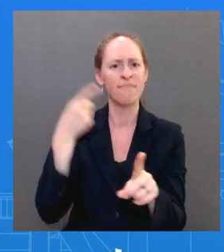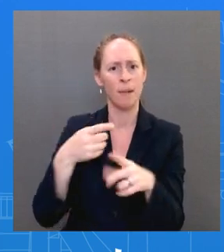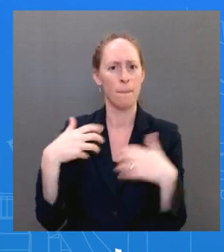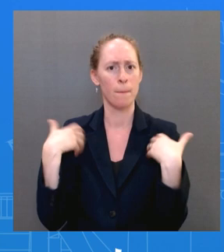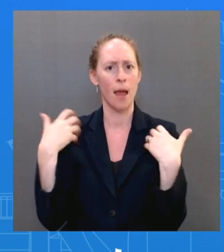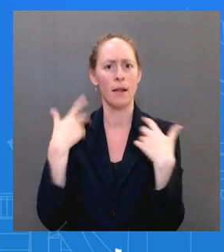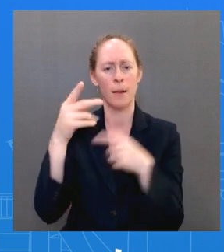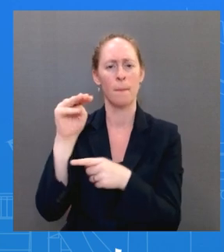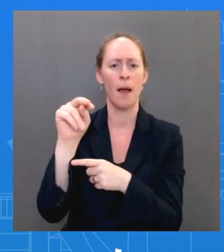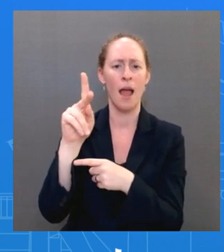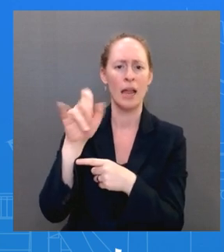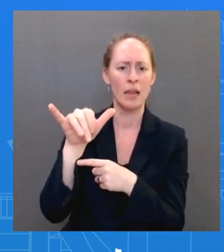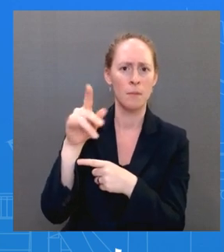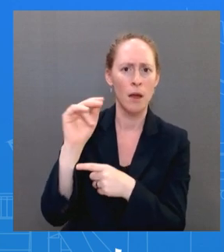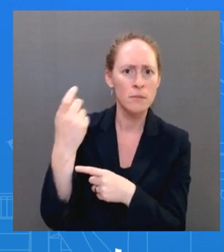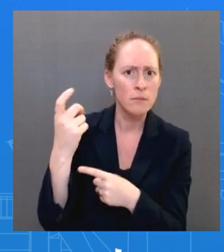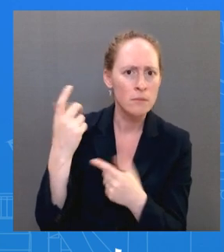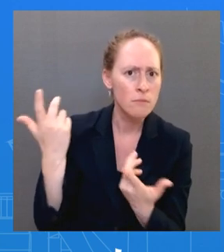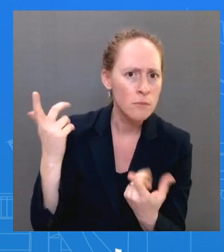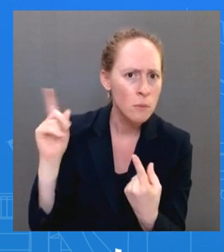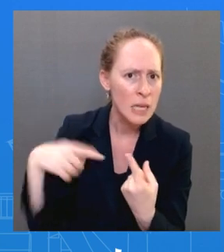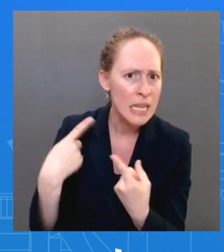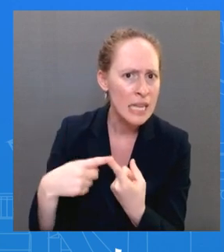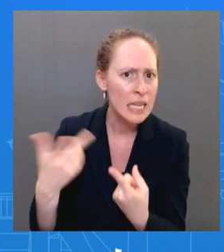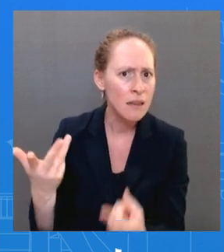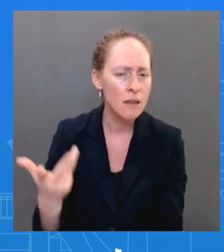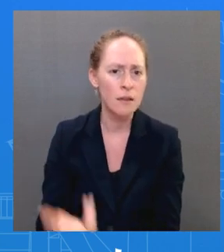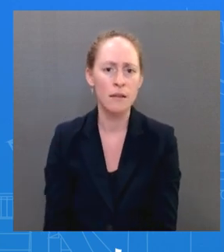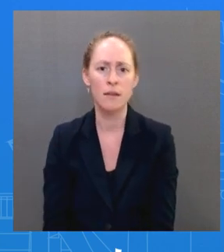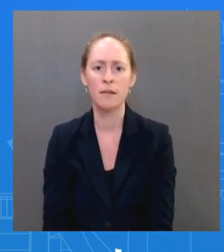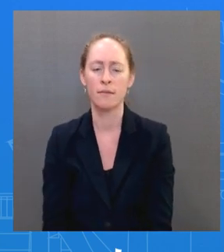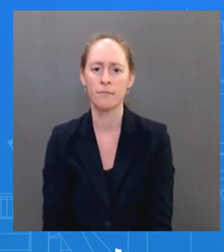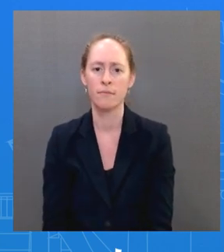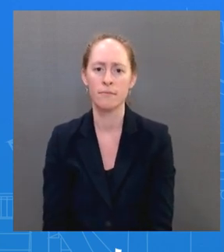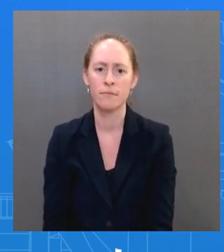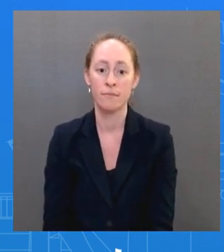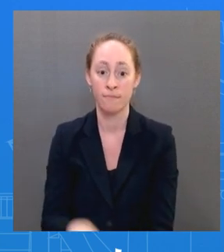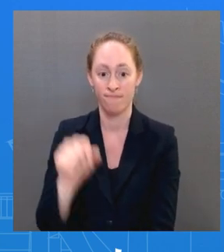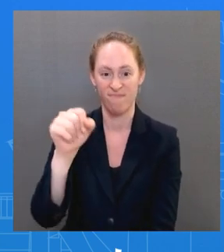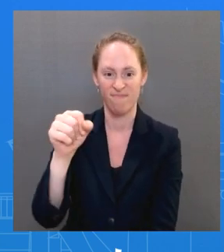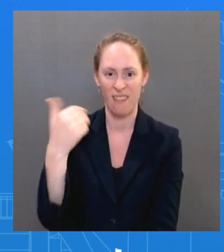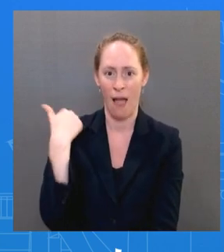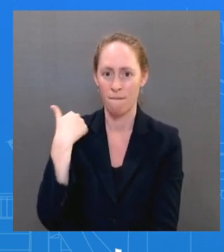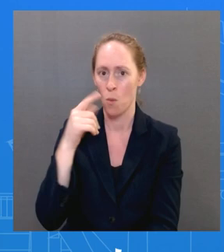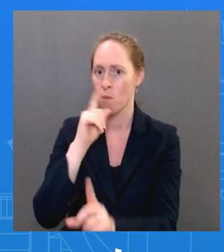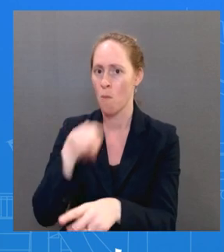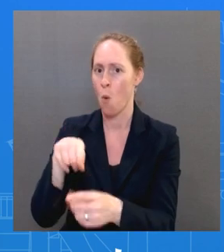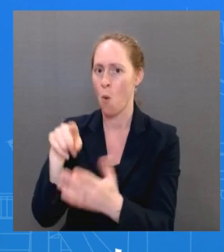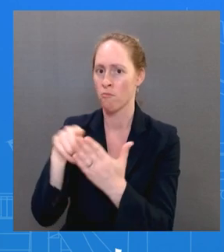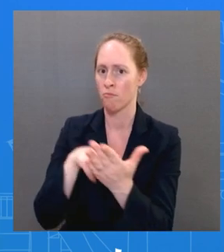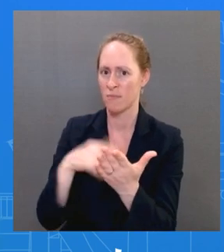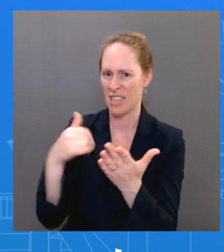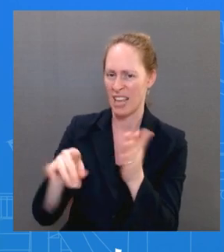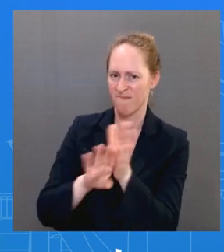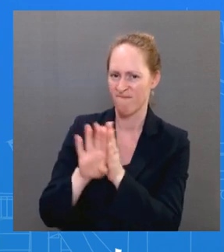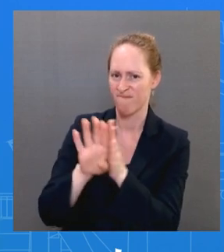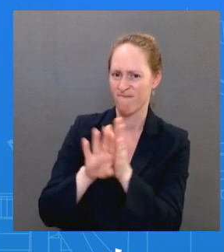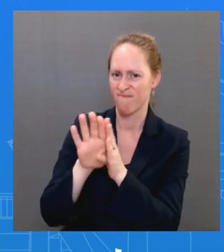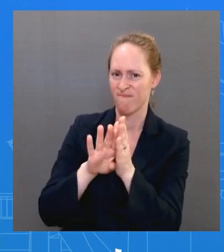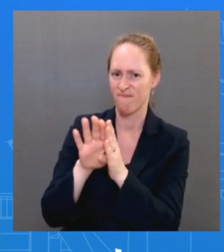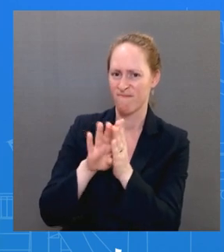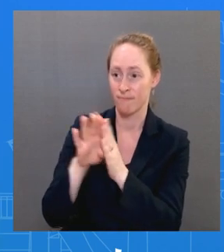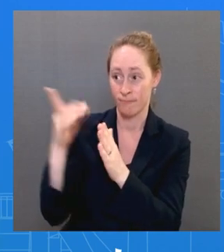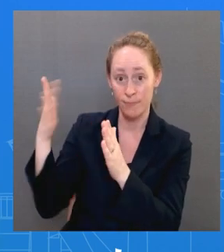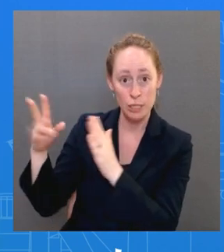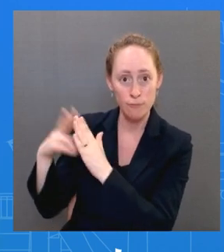is. I know there is a report that has been written for the president. Whether the president has had a chance to see it yet today, I don't know. So it's an internal report that he will